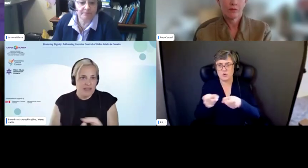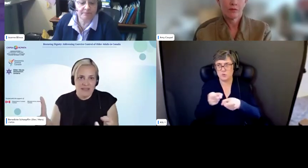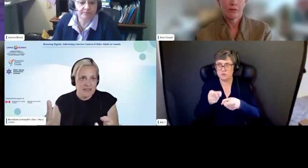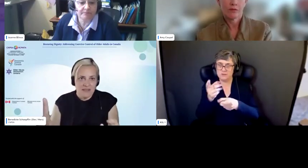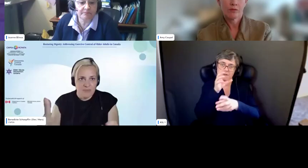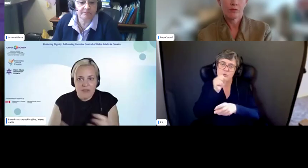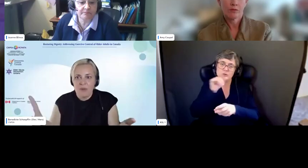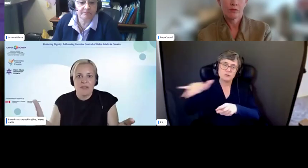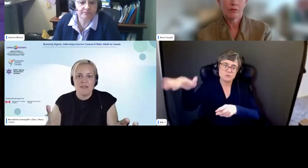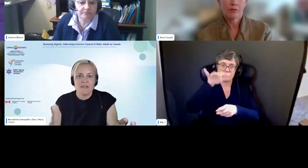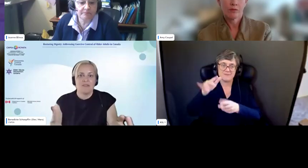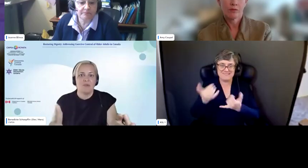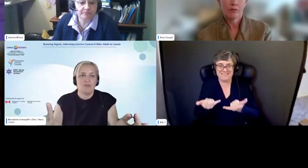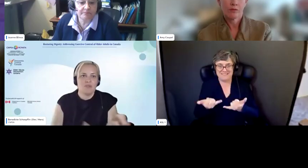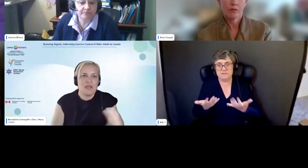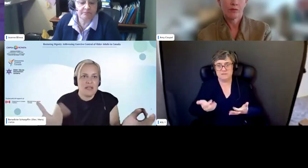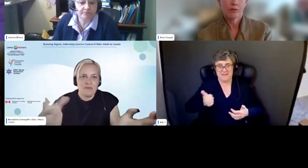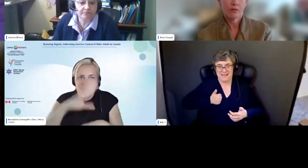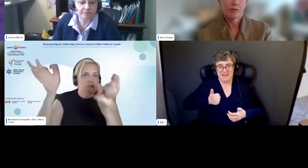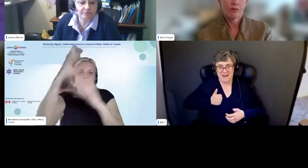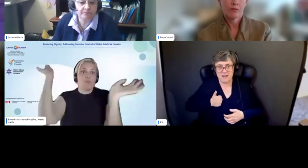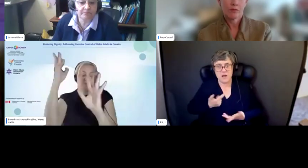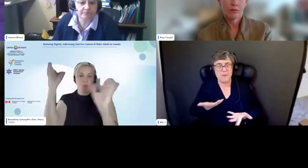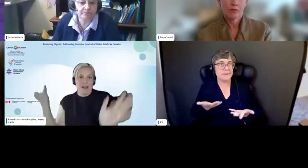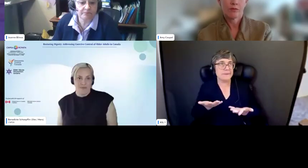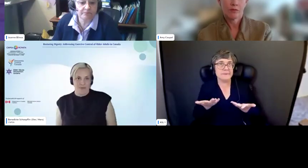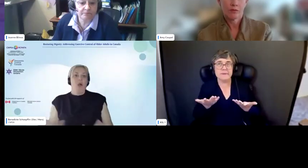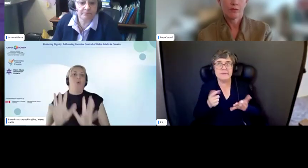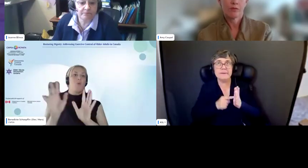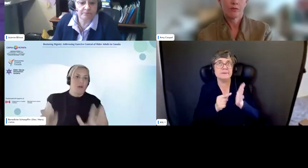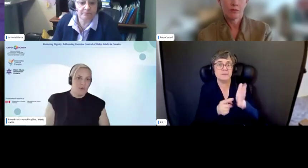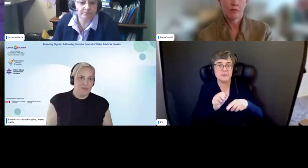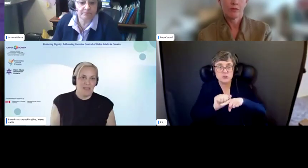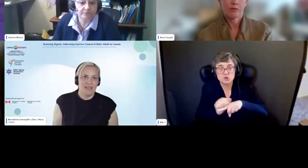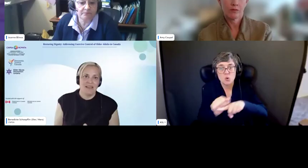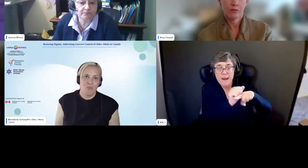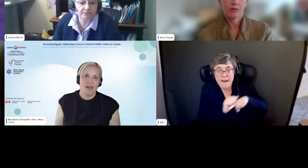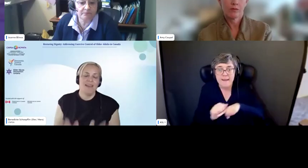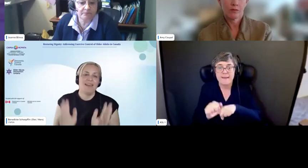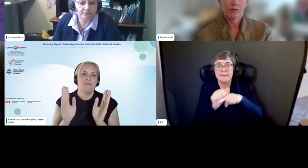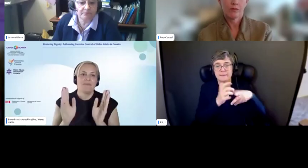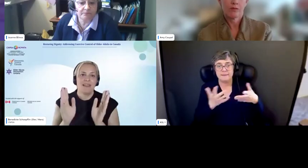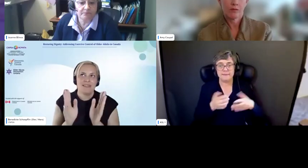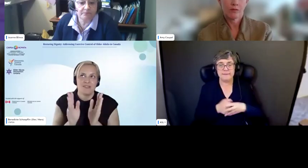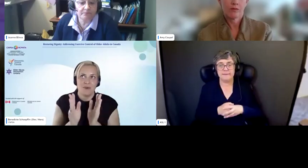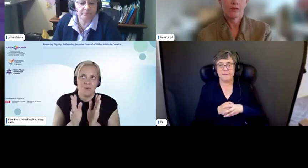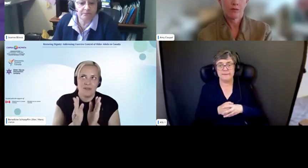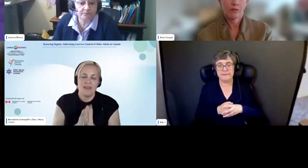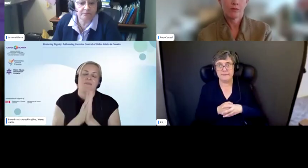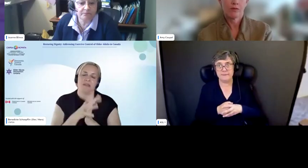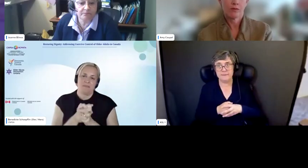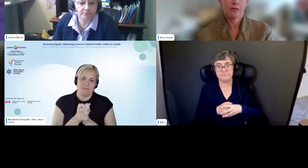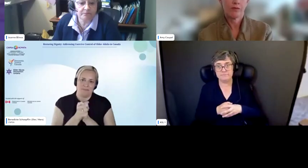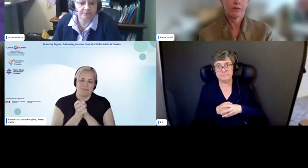policy, practice, public awareness, training for caregivers, what have you, what would it be and why? Let's start